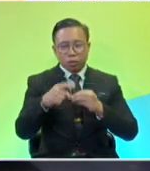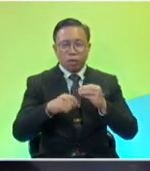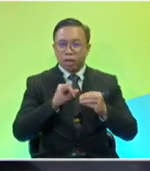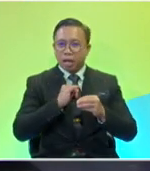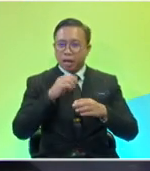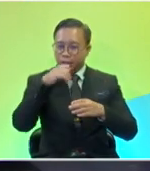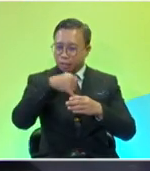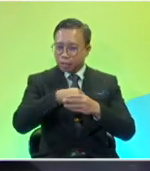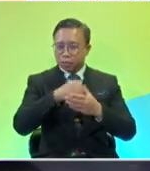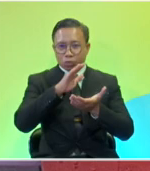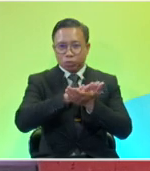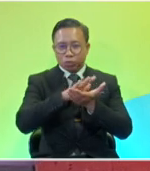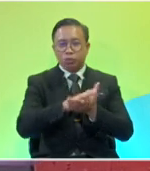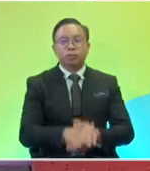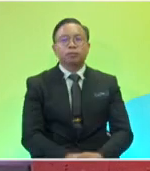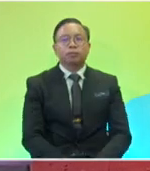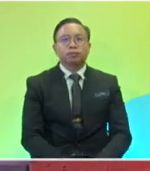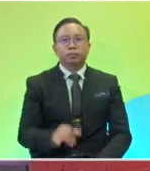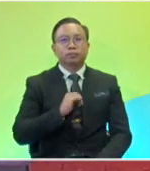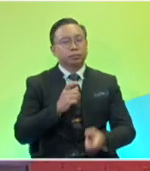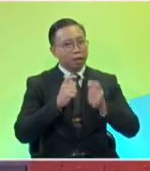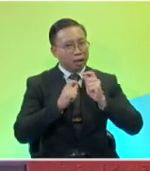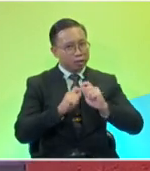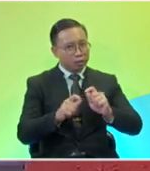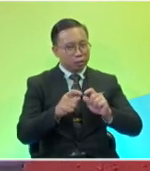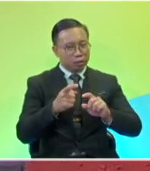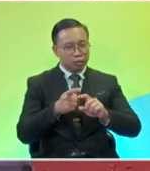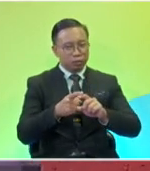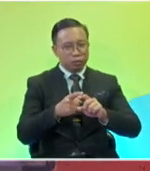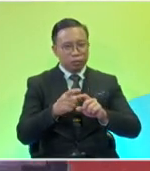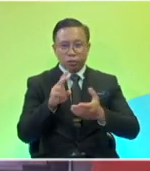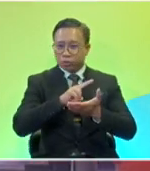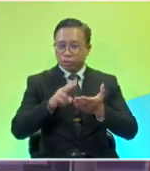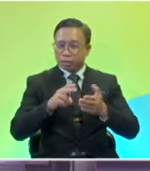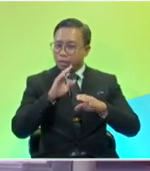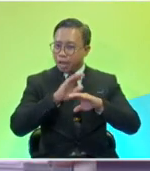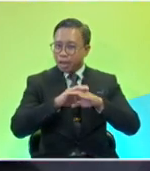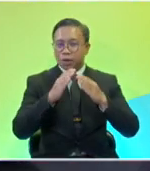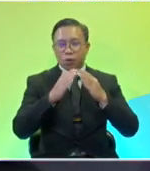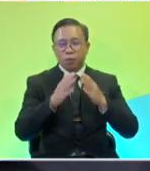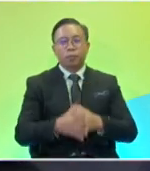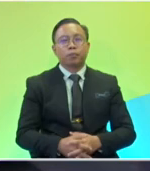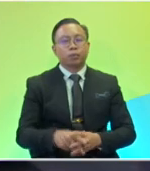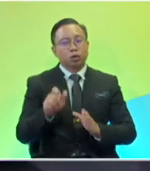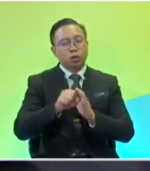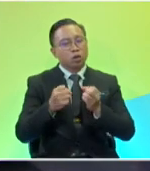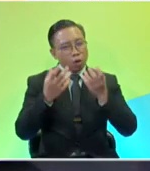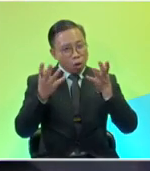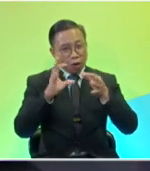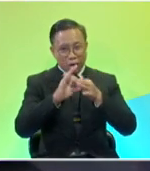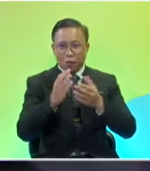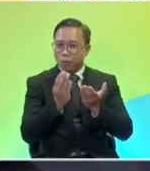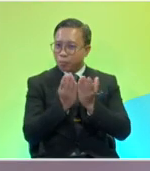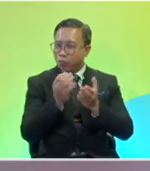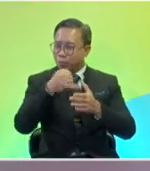school, you know. Okay. Nowadays, I try to read books at home, you know. There's a lot of books, plenty of books in